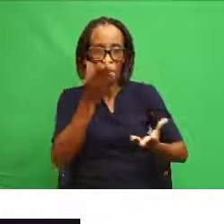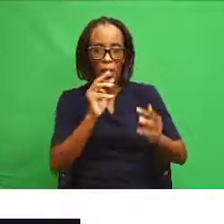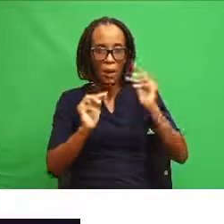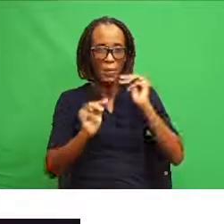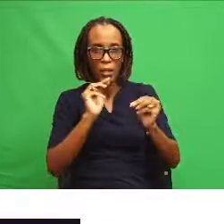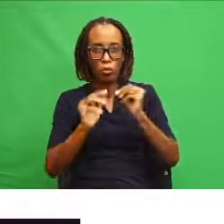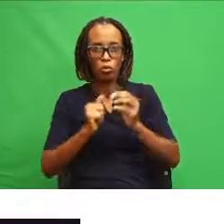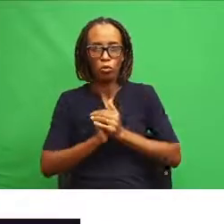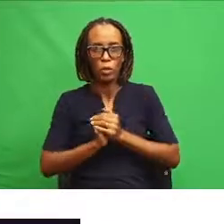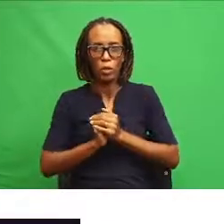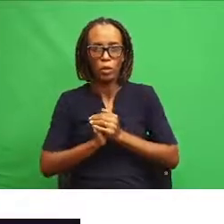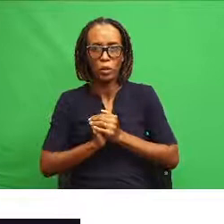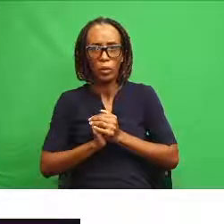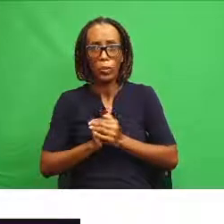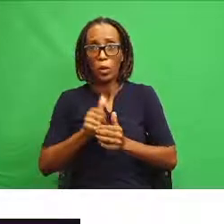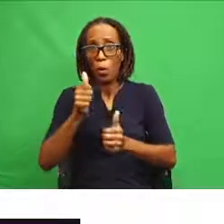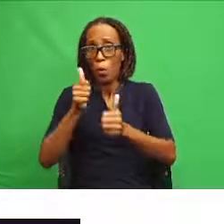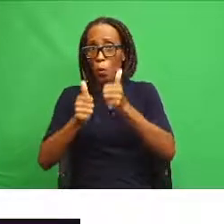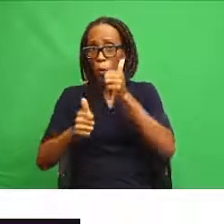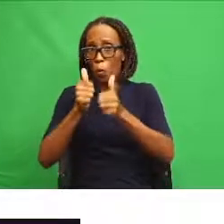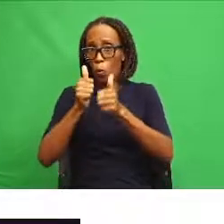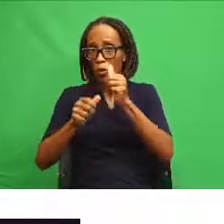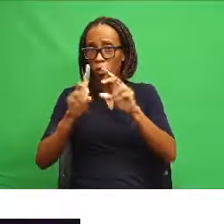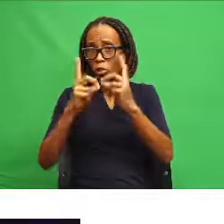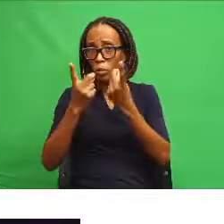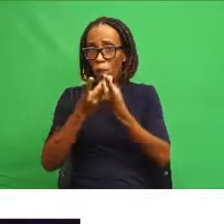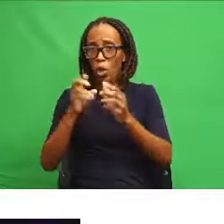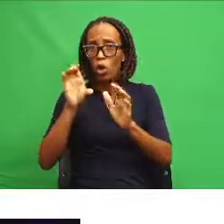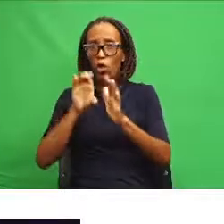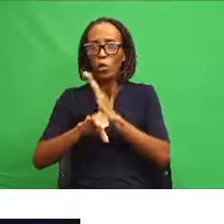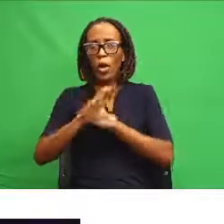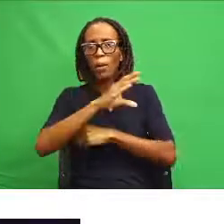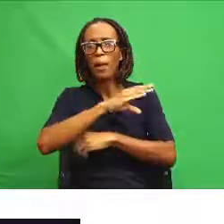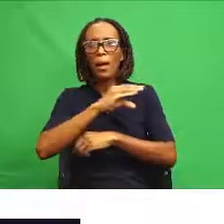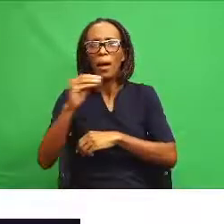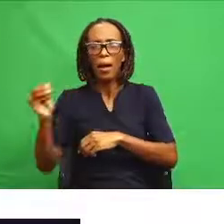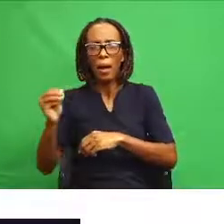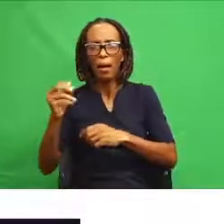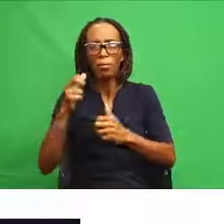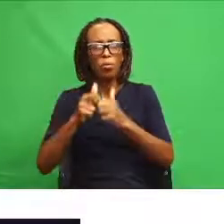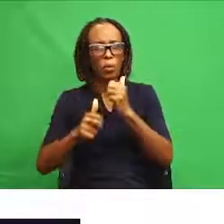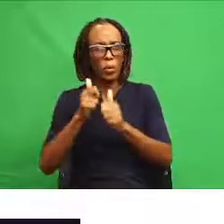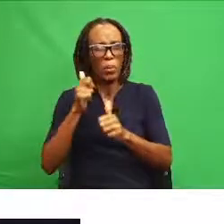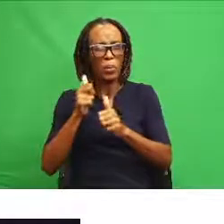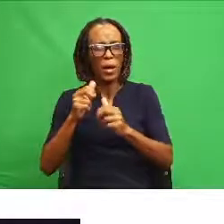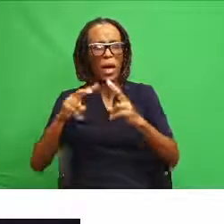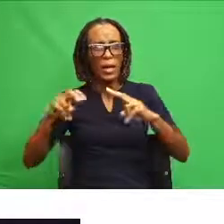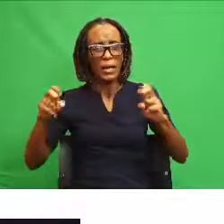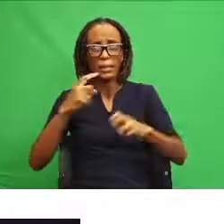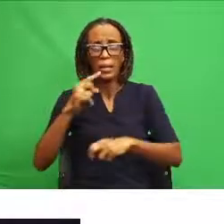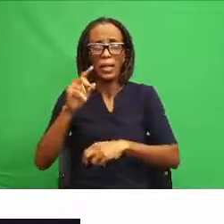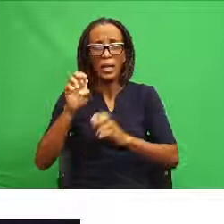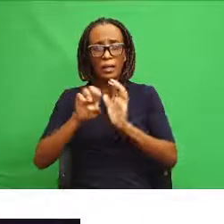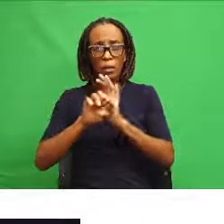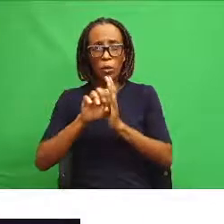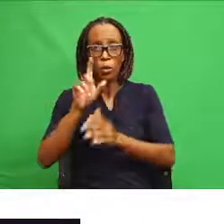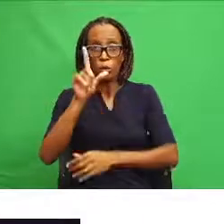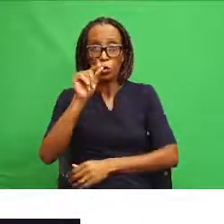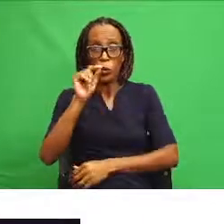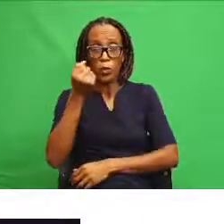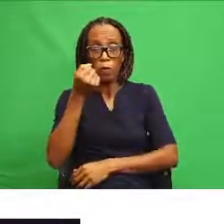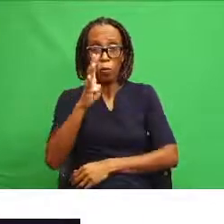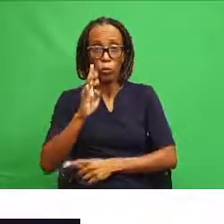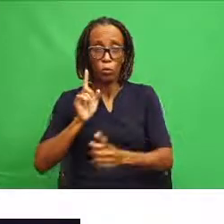Information received from the Crime and Problem Analysis Unit of the Trinidad and Tobago Police Service revealed that between 2014